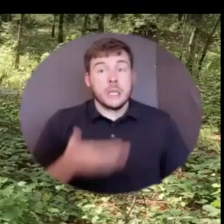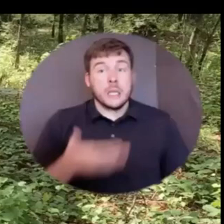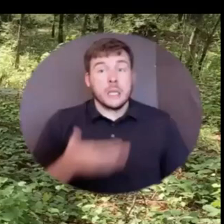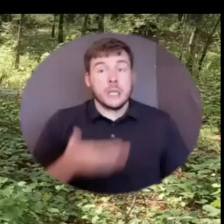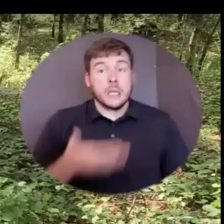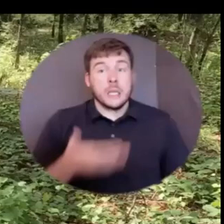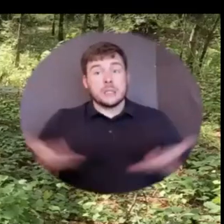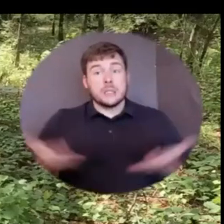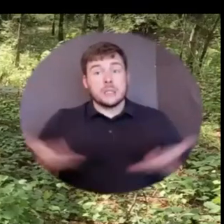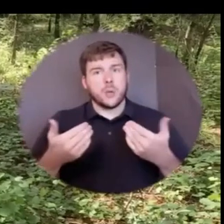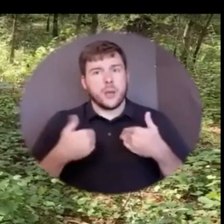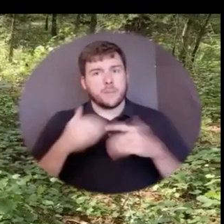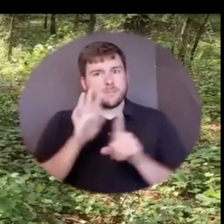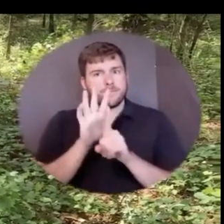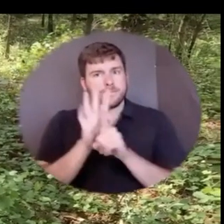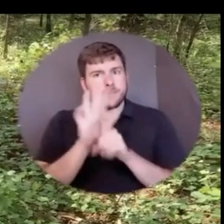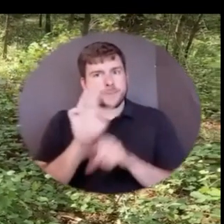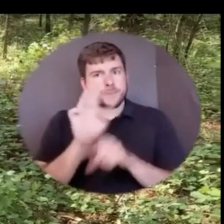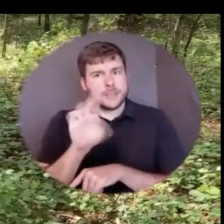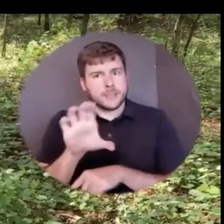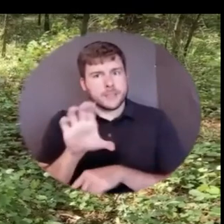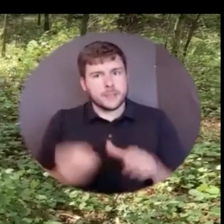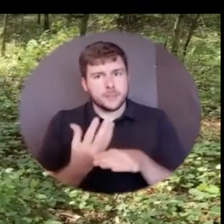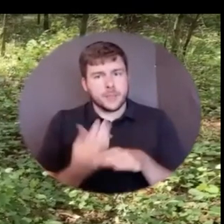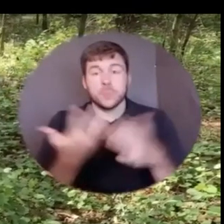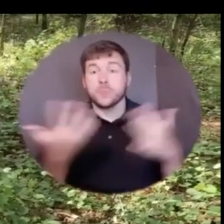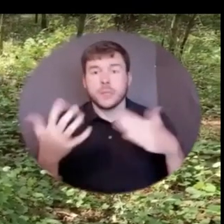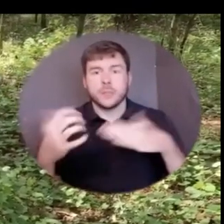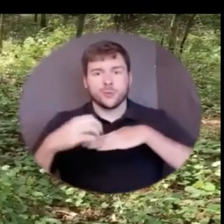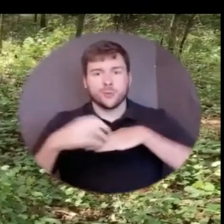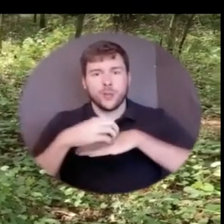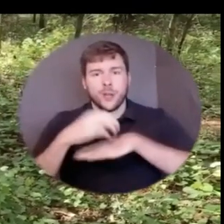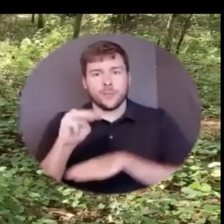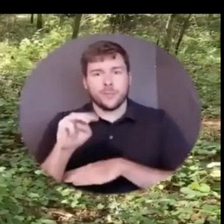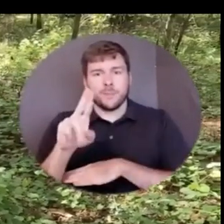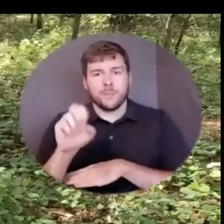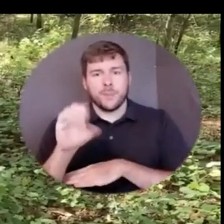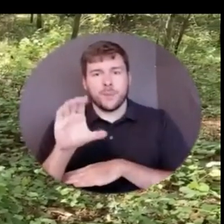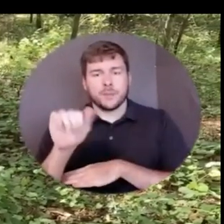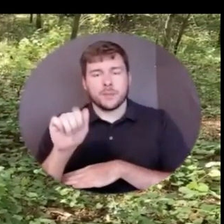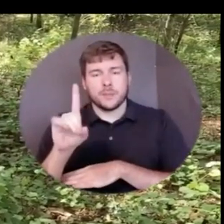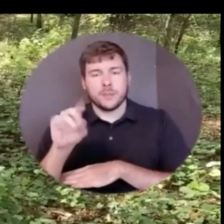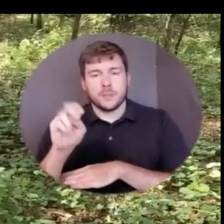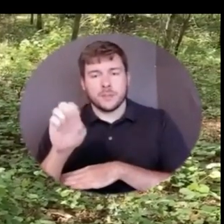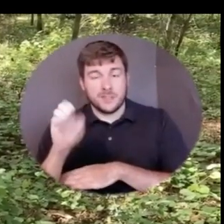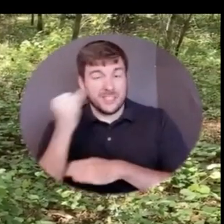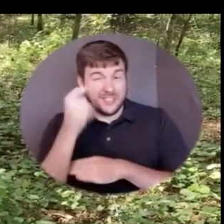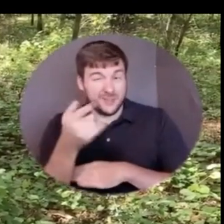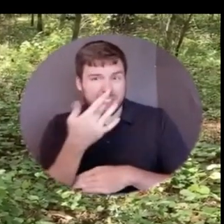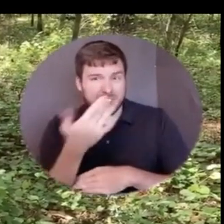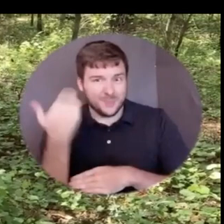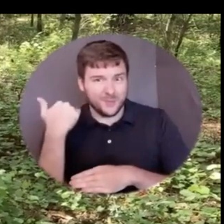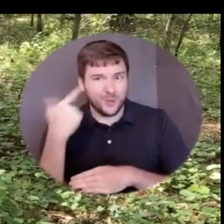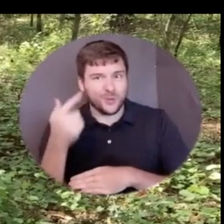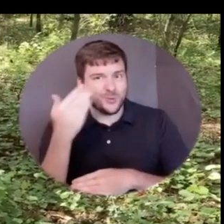about it. Here we have a species that's really common all throughout North Carolina. This is muscadine grape. And if you've ever had a muscadine grape, you know how excited we